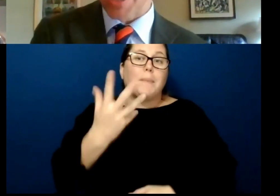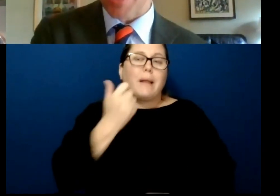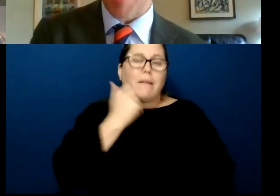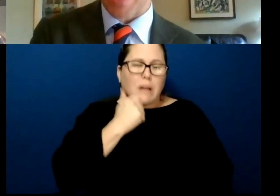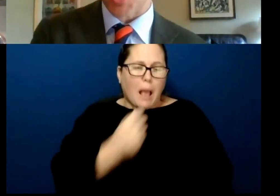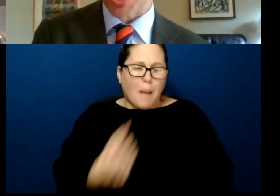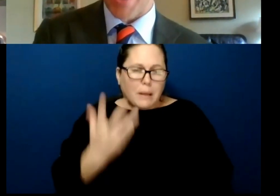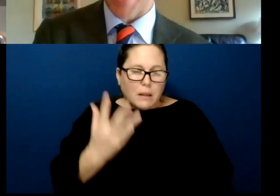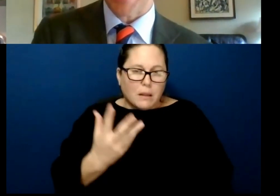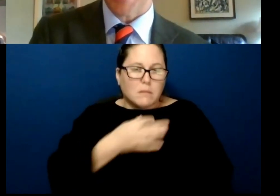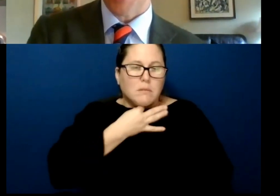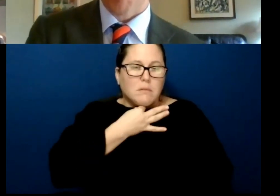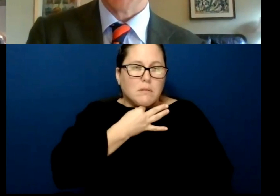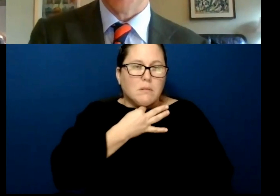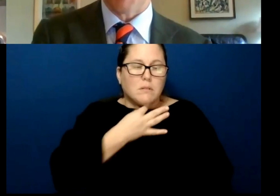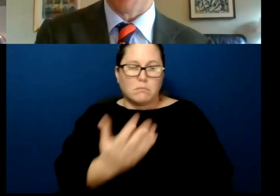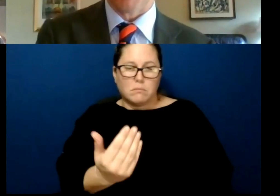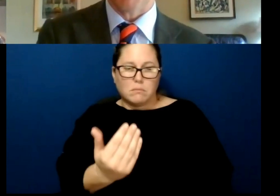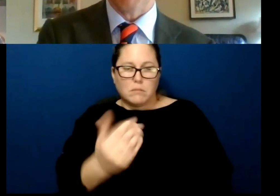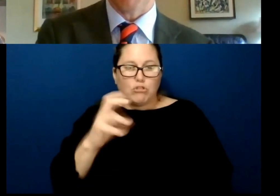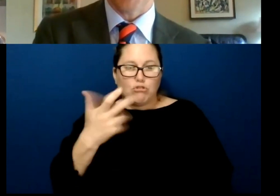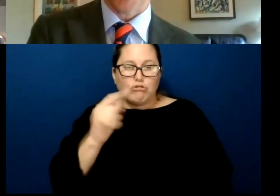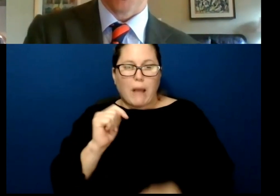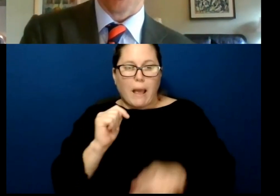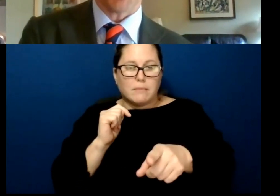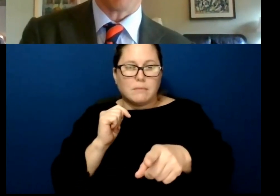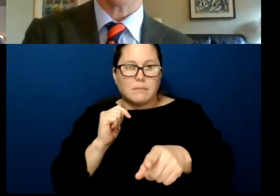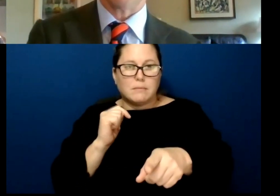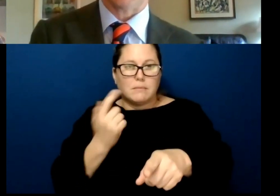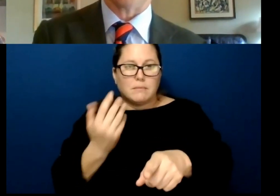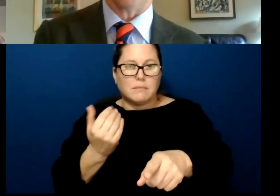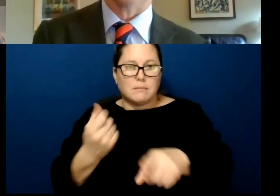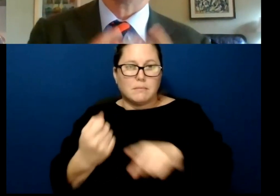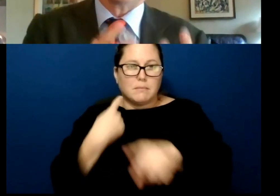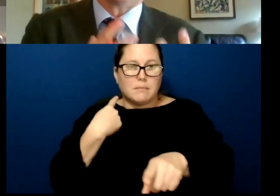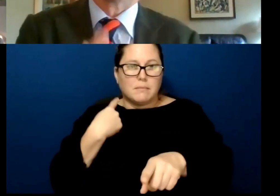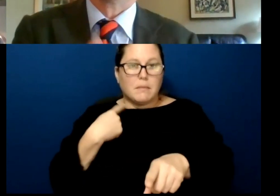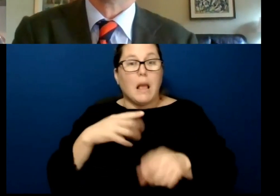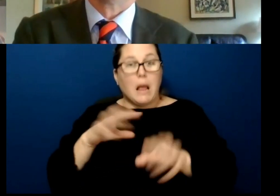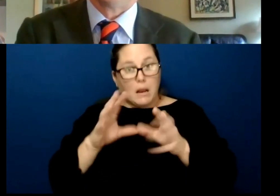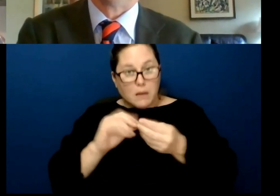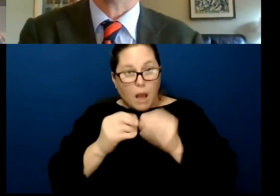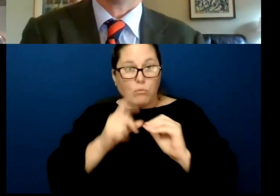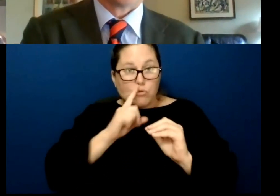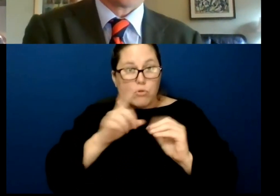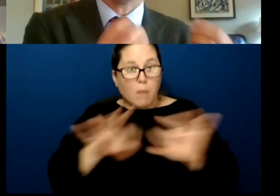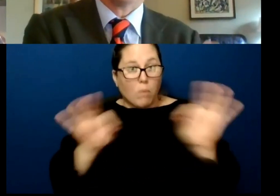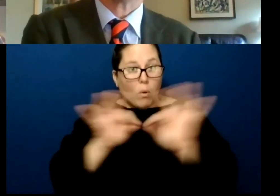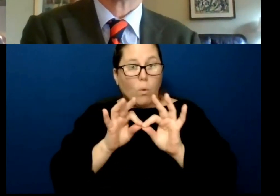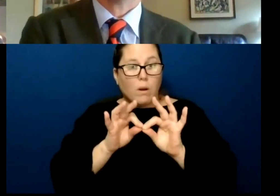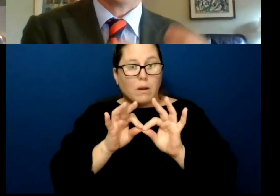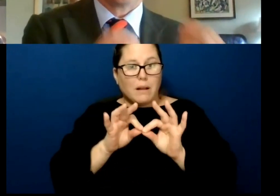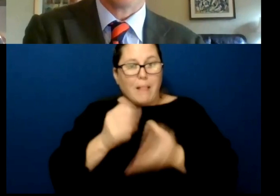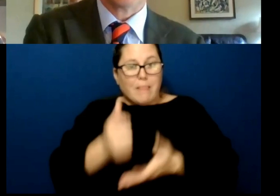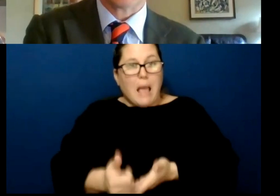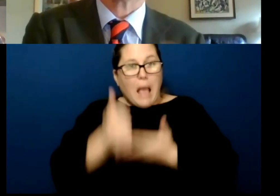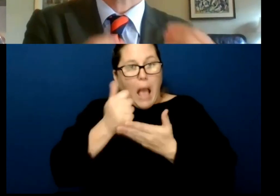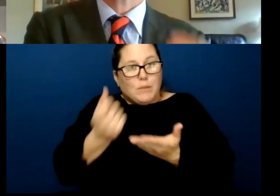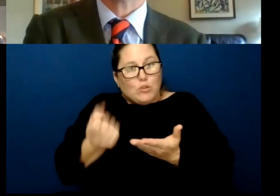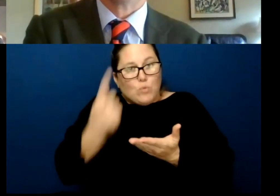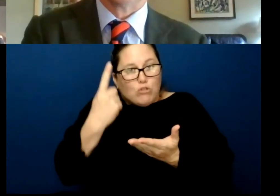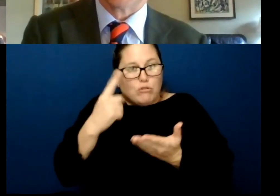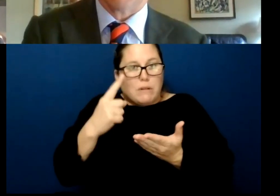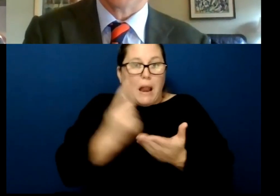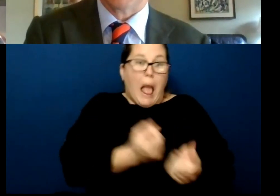just gave us? Can you tell me in the chat? What was the number? Numbers matter. Numbers help us understand how much, how many,